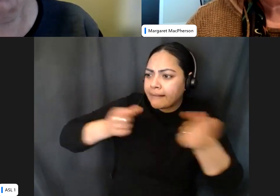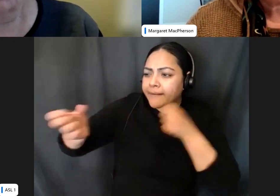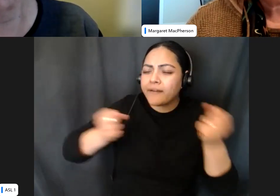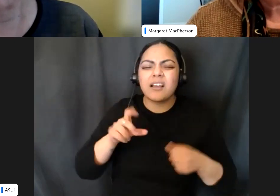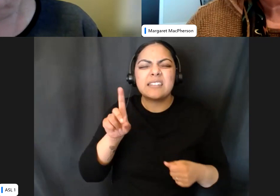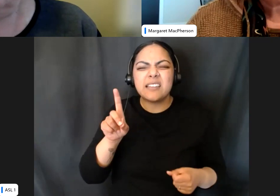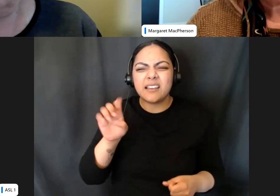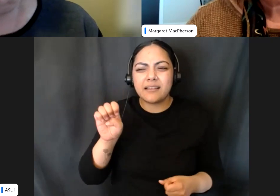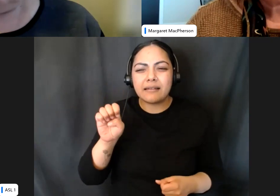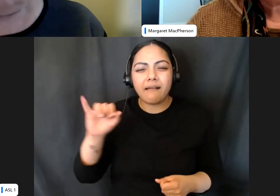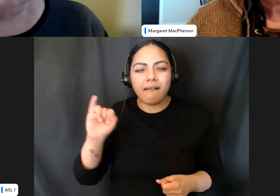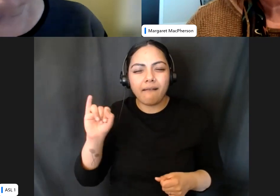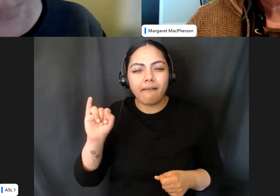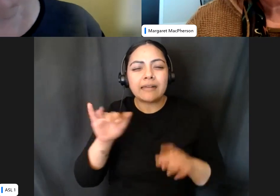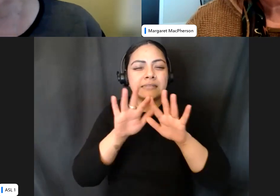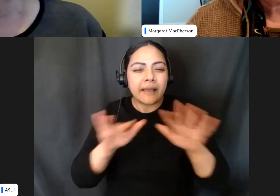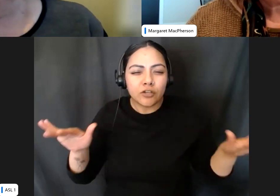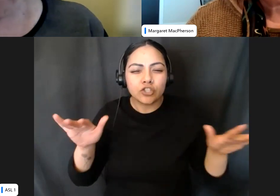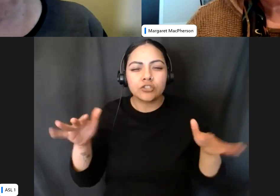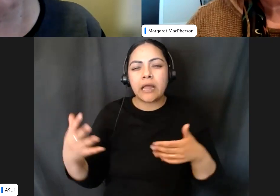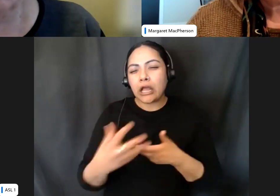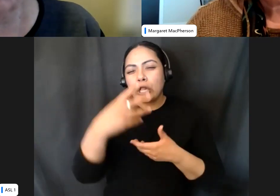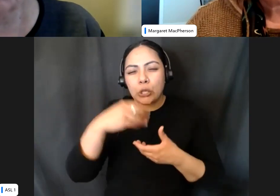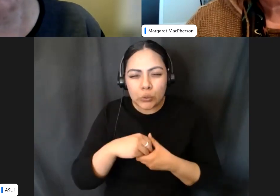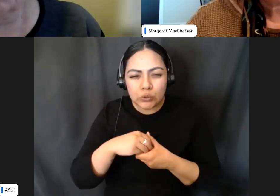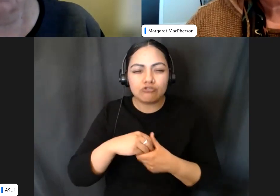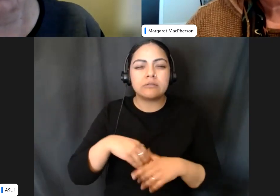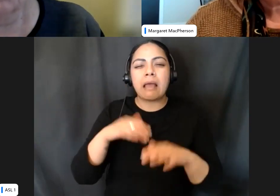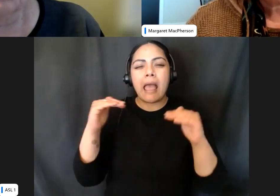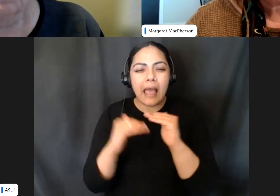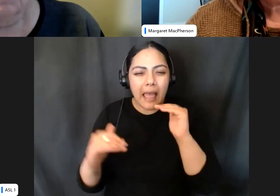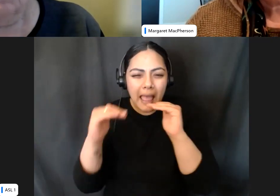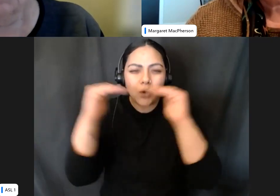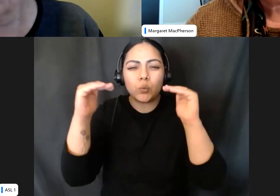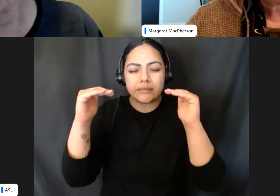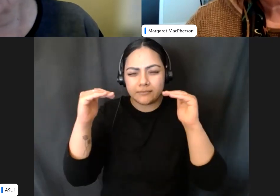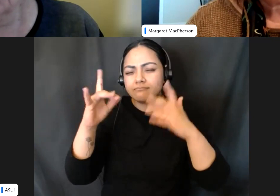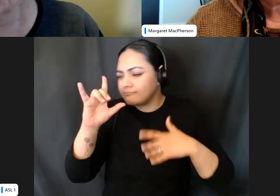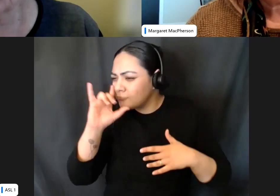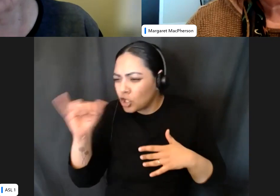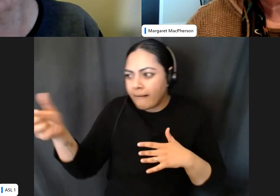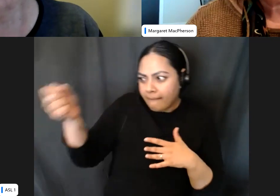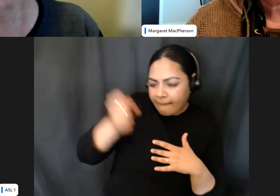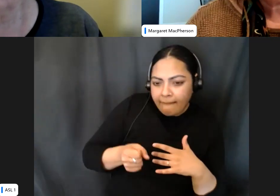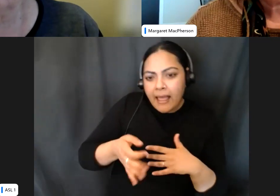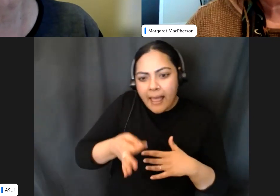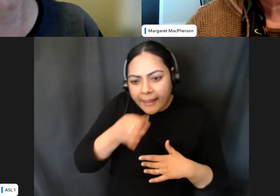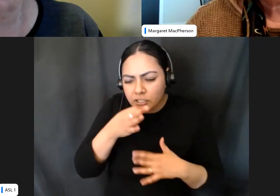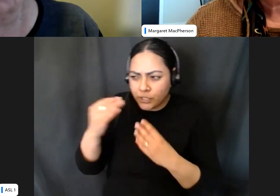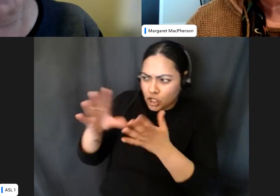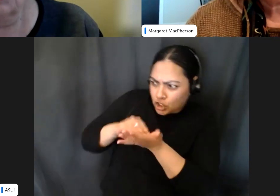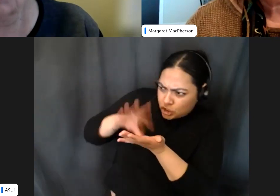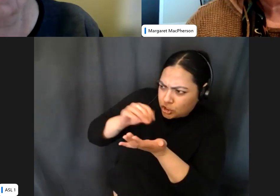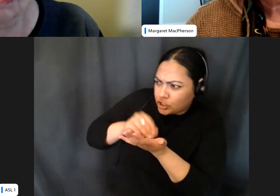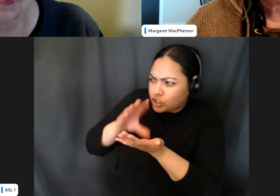diversity, inclusion, equity looks like. How do we do it? We've talked about it. We talk about it internally. We